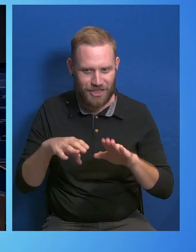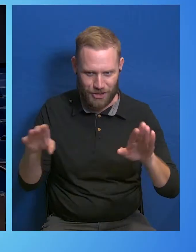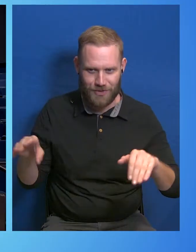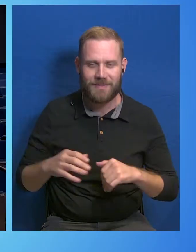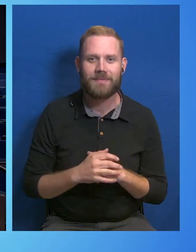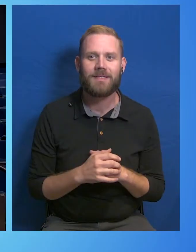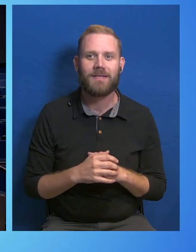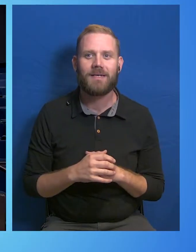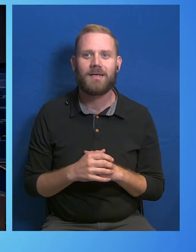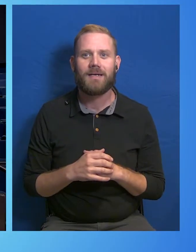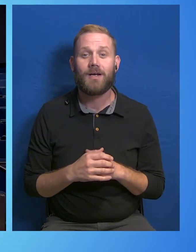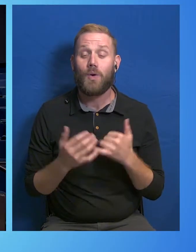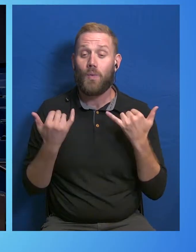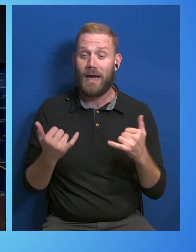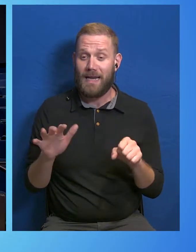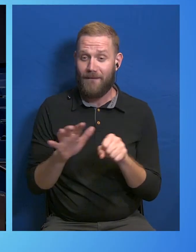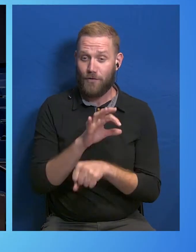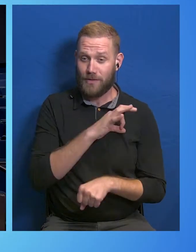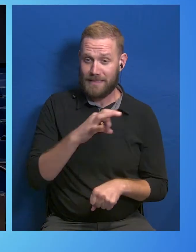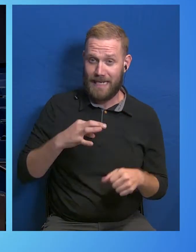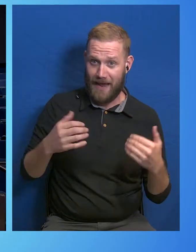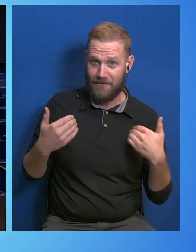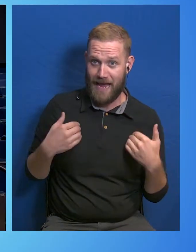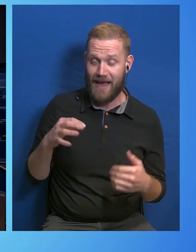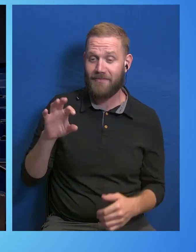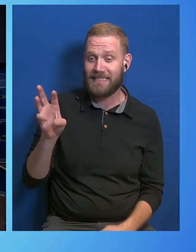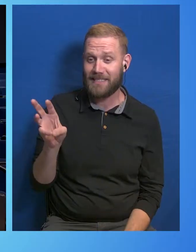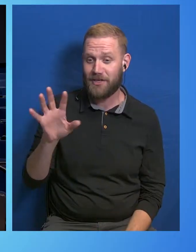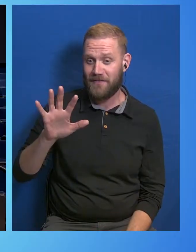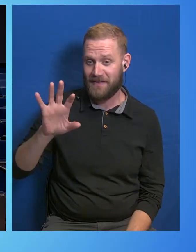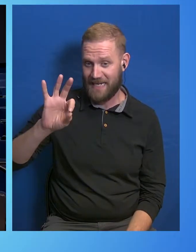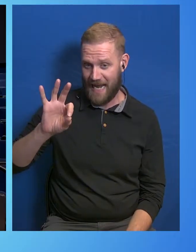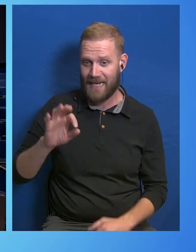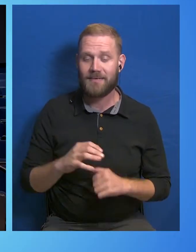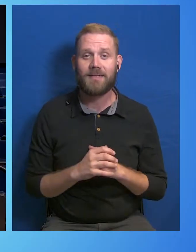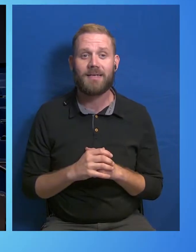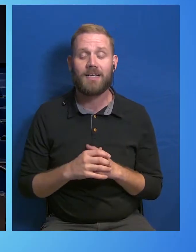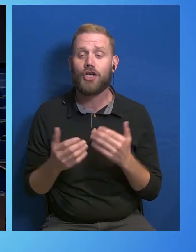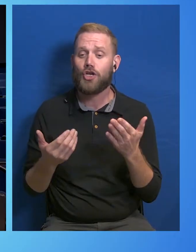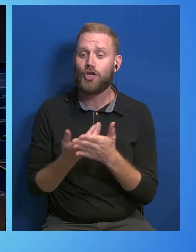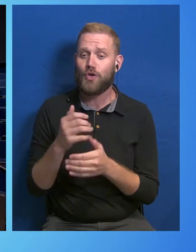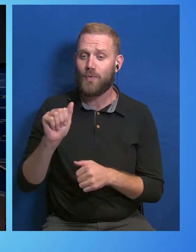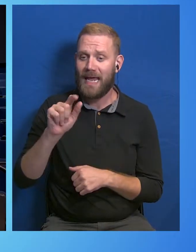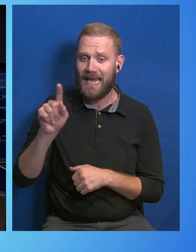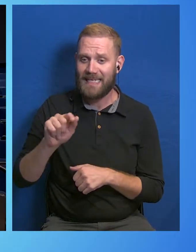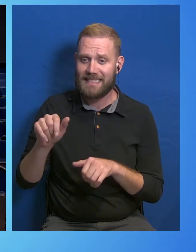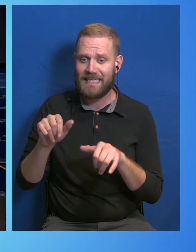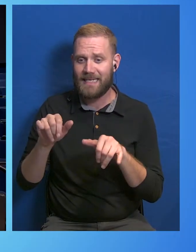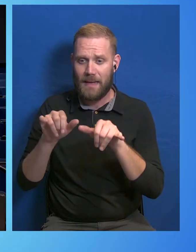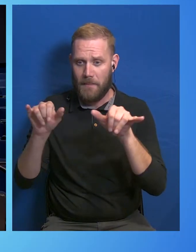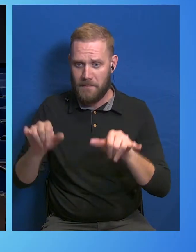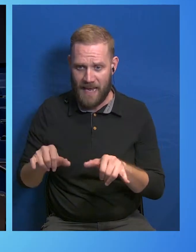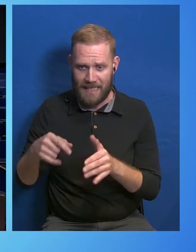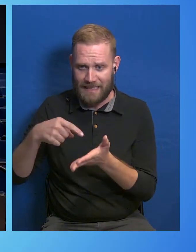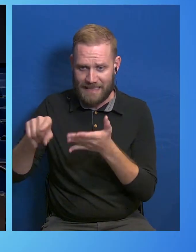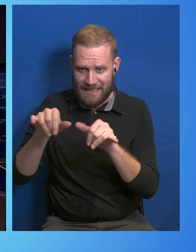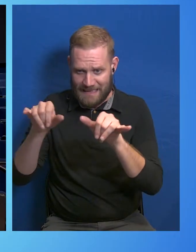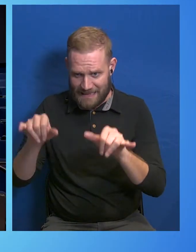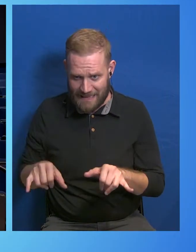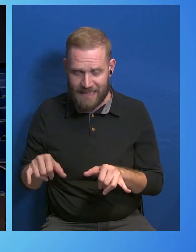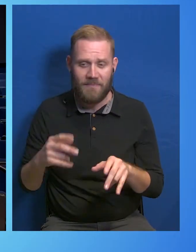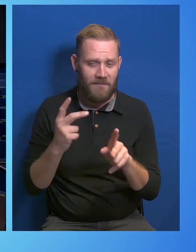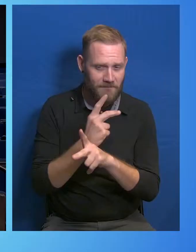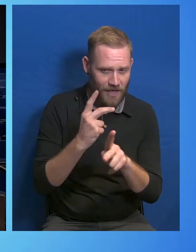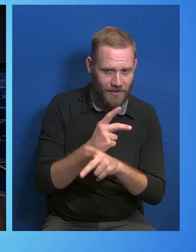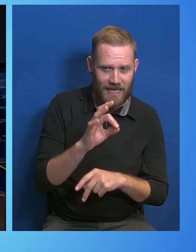659 staff. The new payroll system, AZ360, calculates the FTE